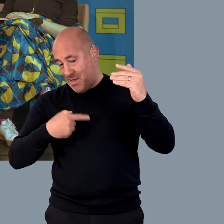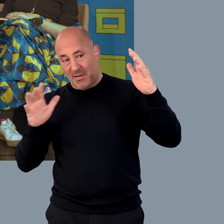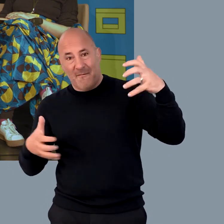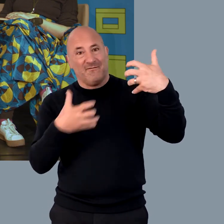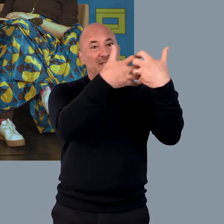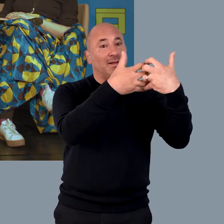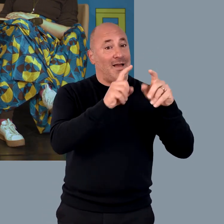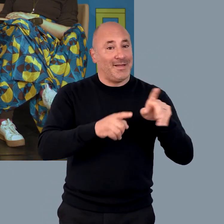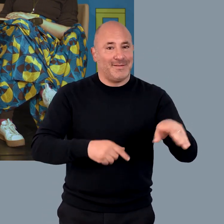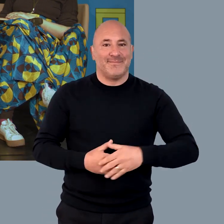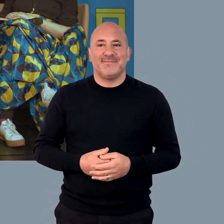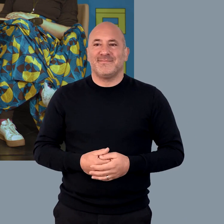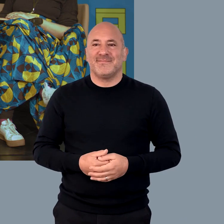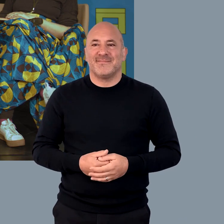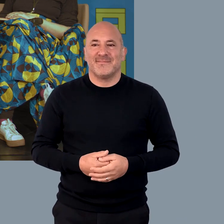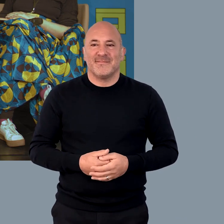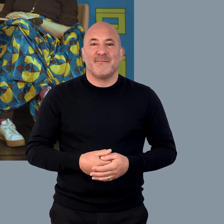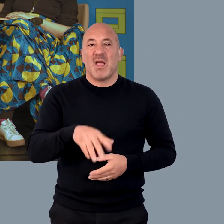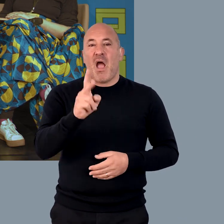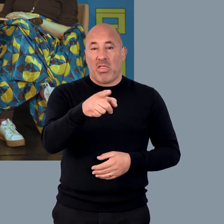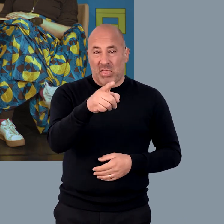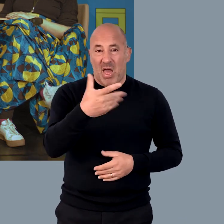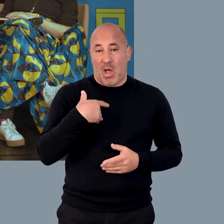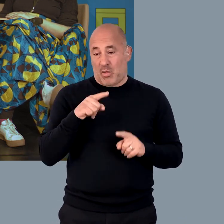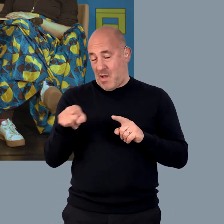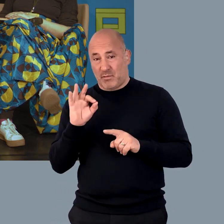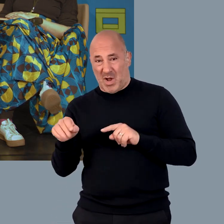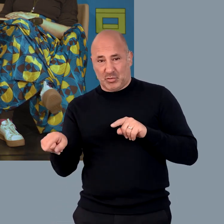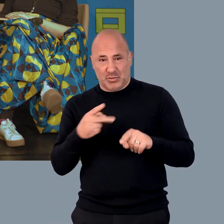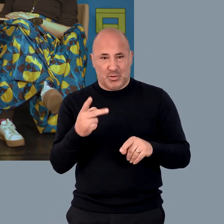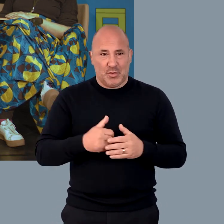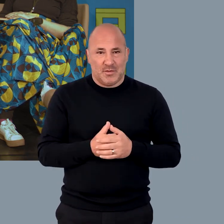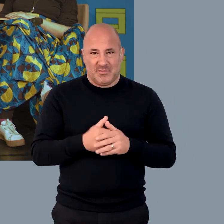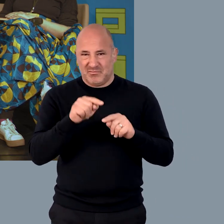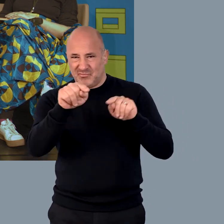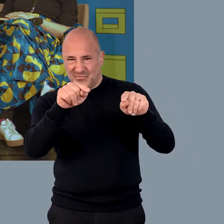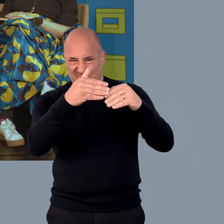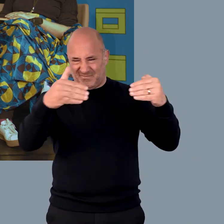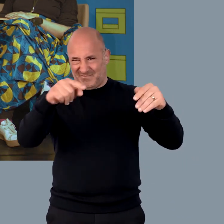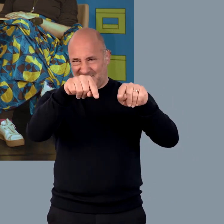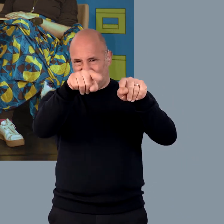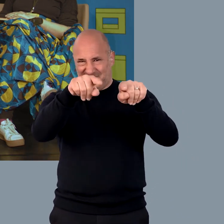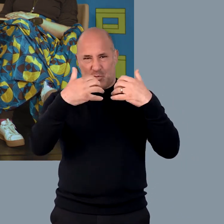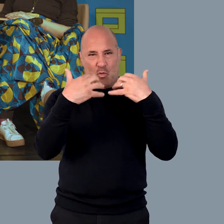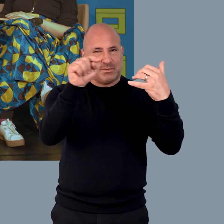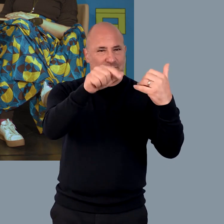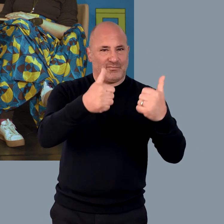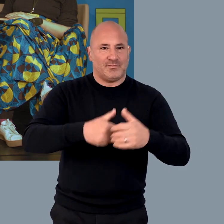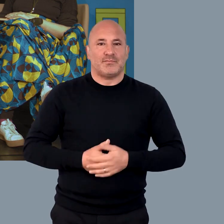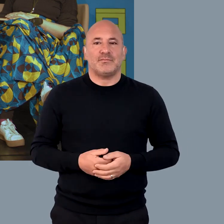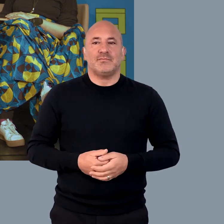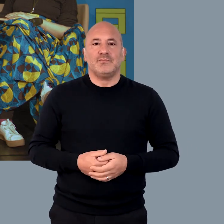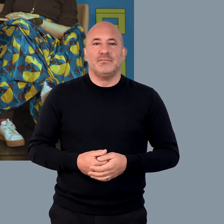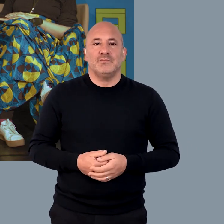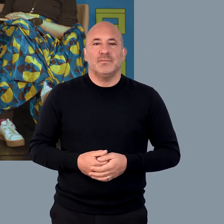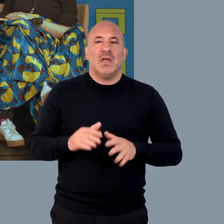and then aligning your agenda to their agenda. Thank you. Another question, and then we have a question also on